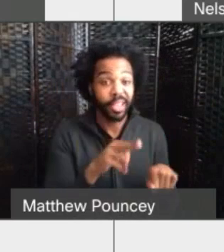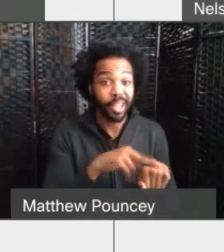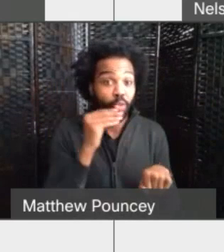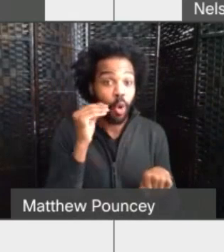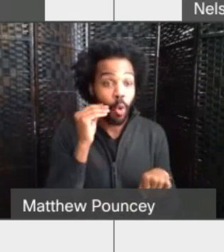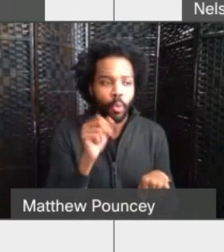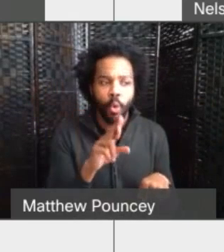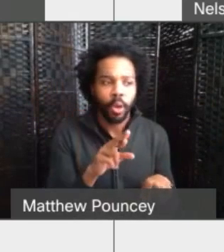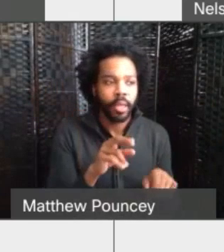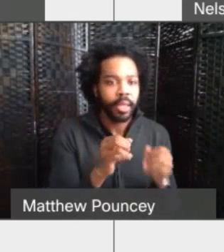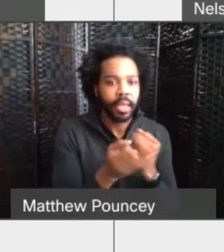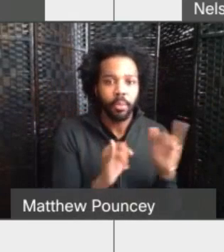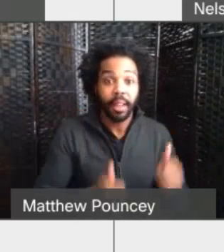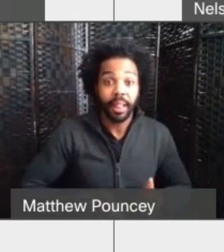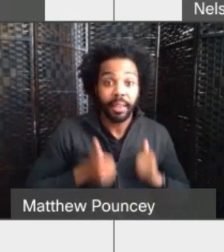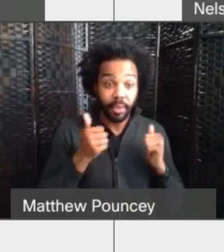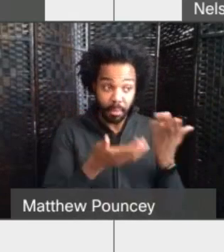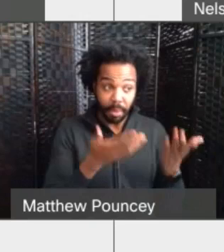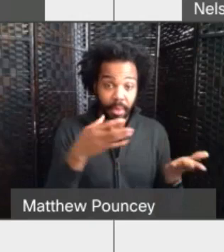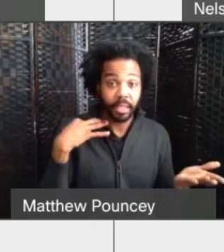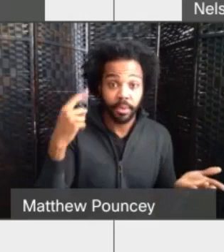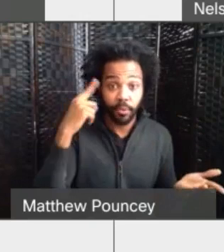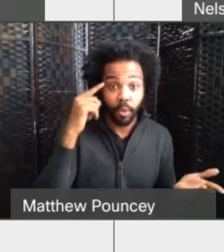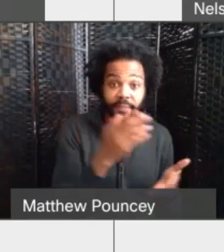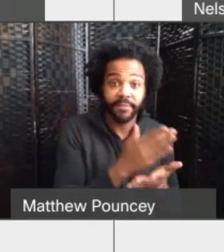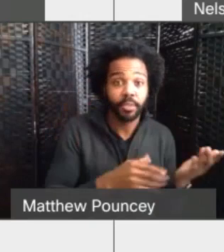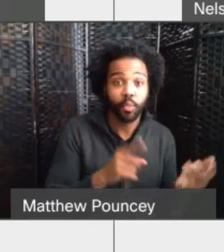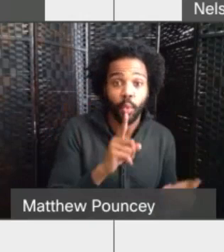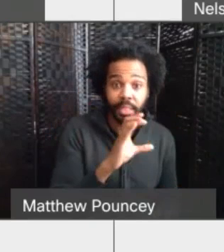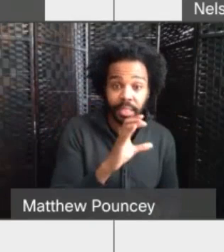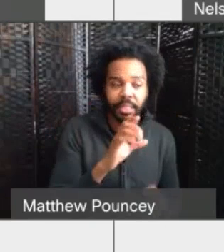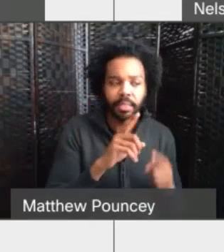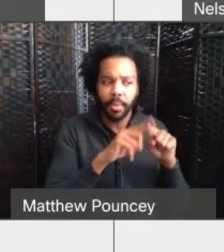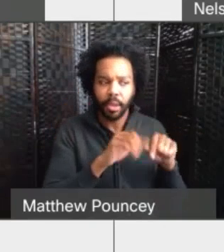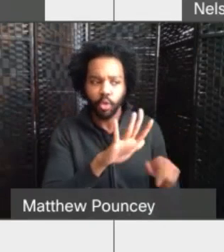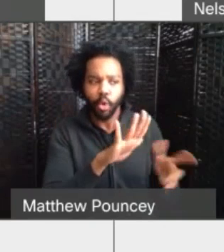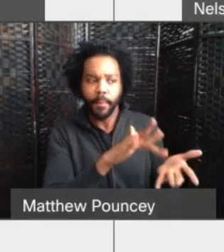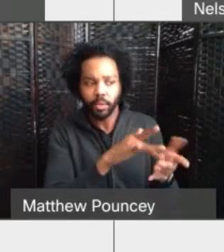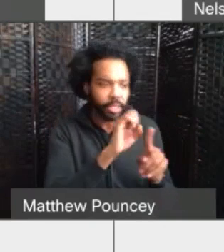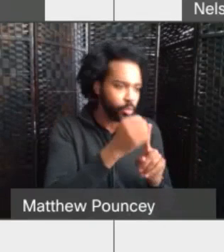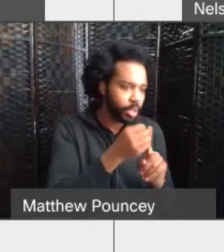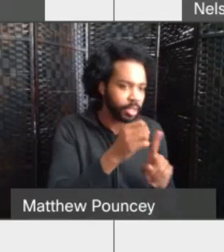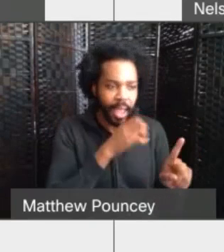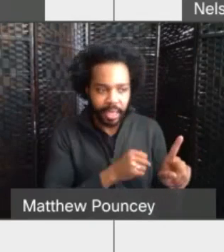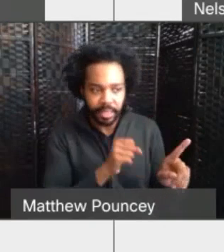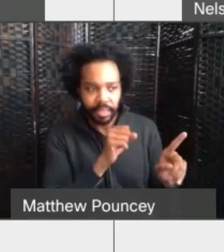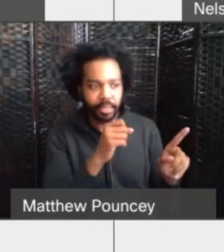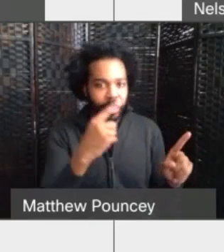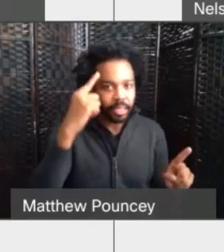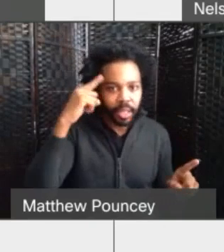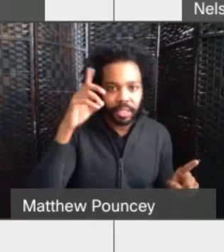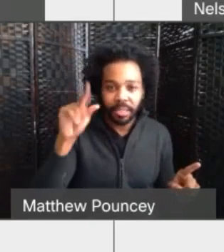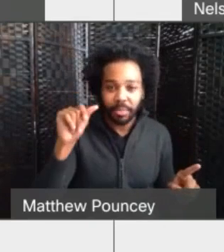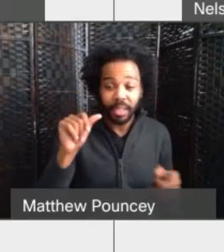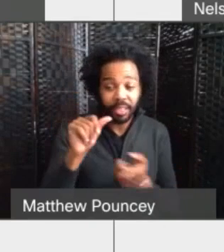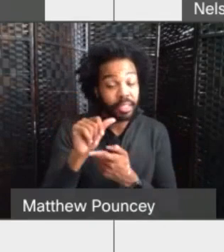living may be eligible for phase 1C, depending on medical vulnerabilities or age. Intellectual disabilities alone